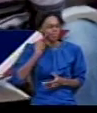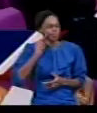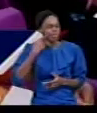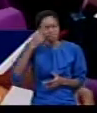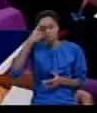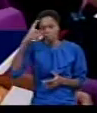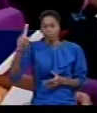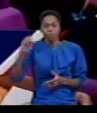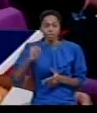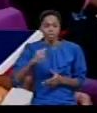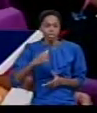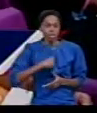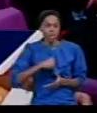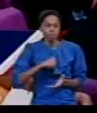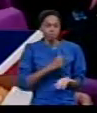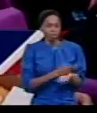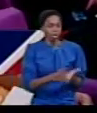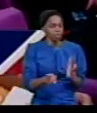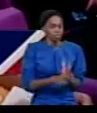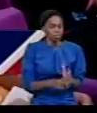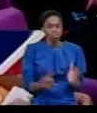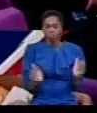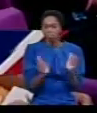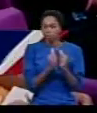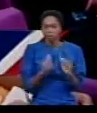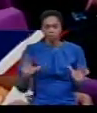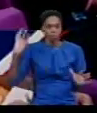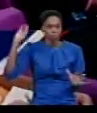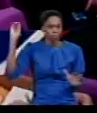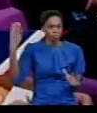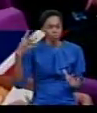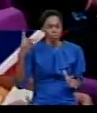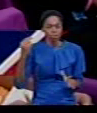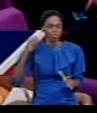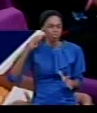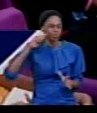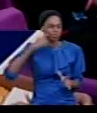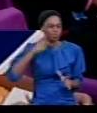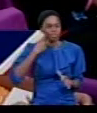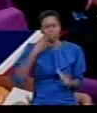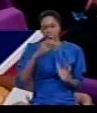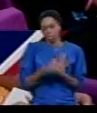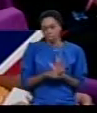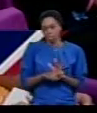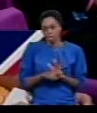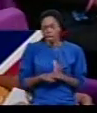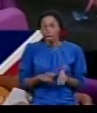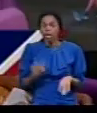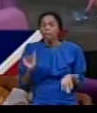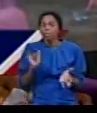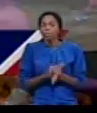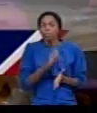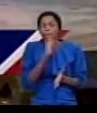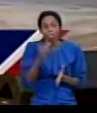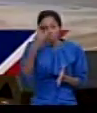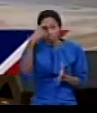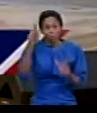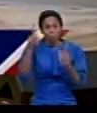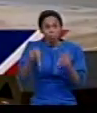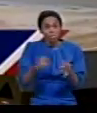self-righteous without grace. The goal, the bitterness that is for the one who